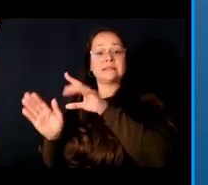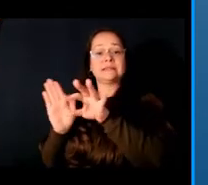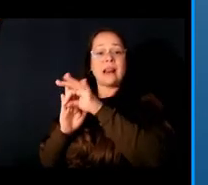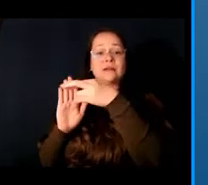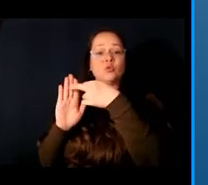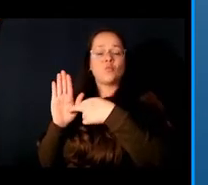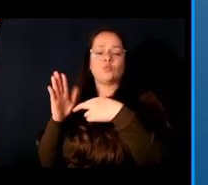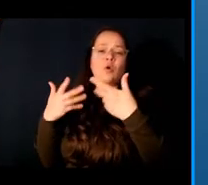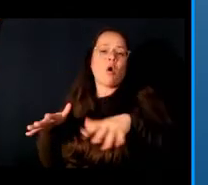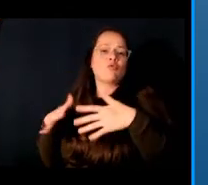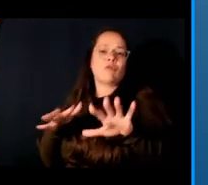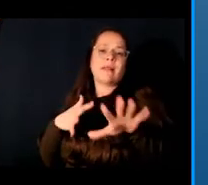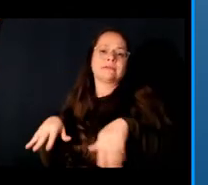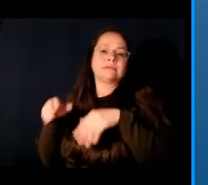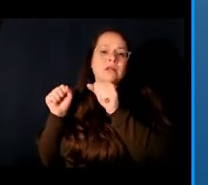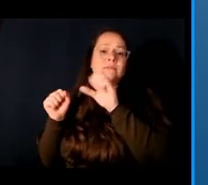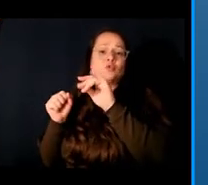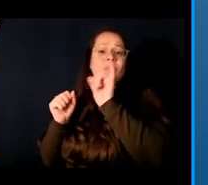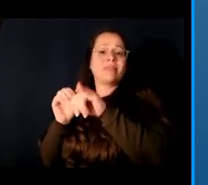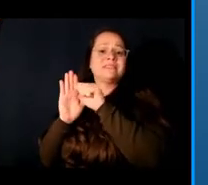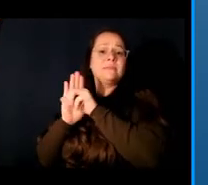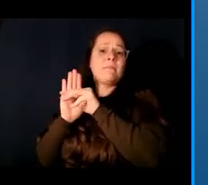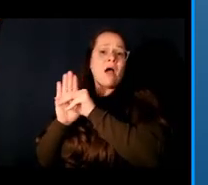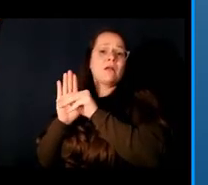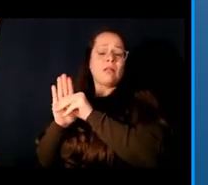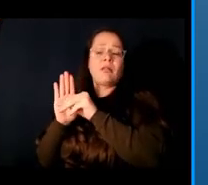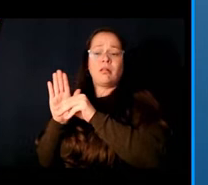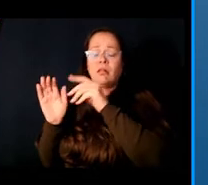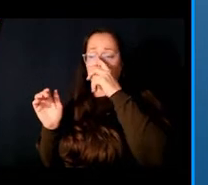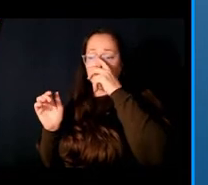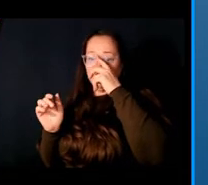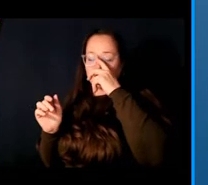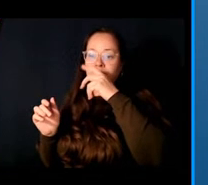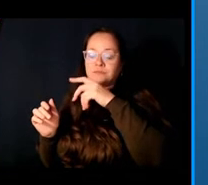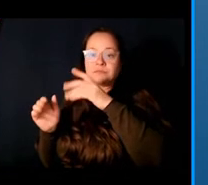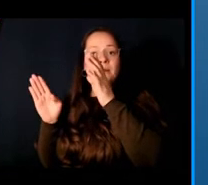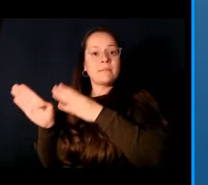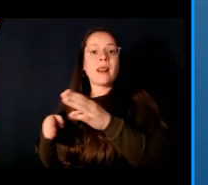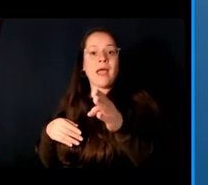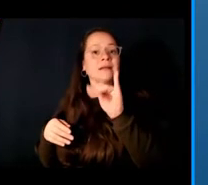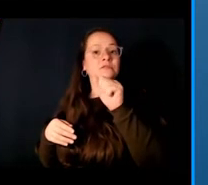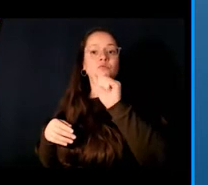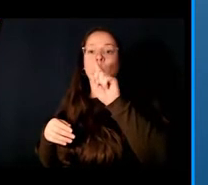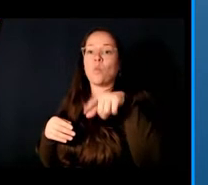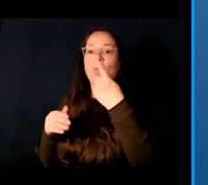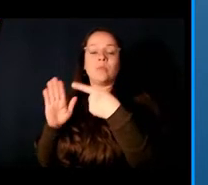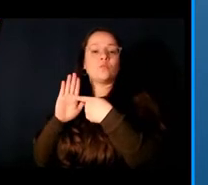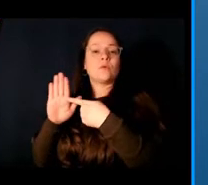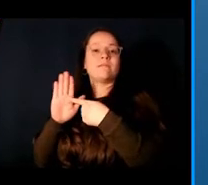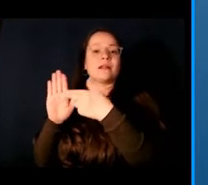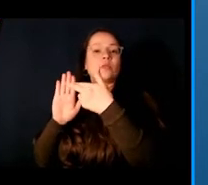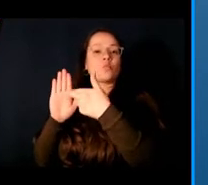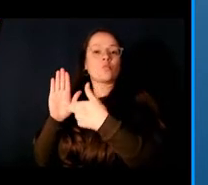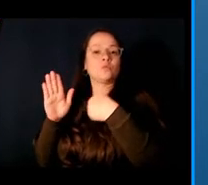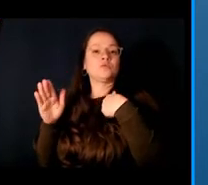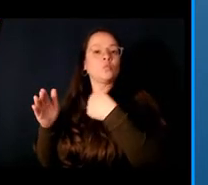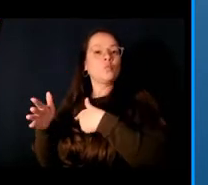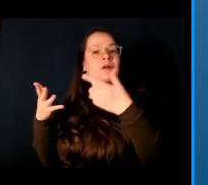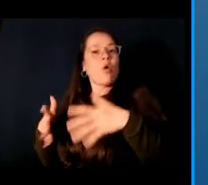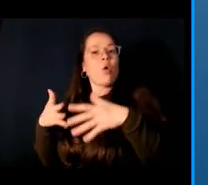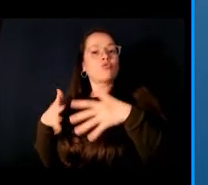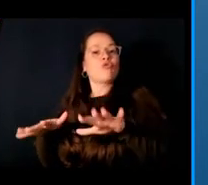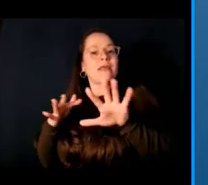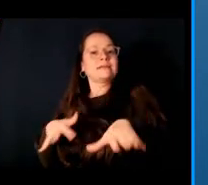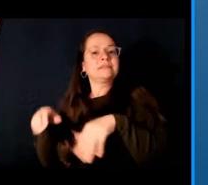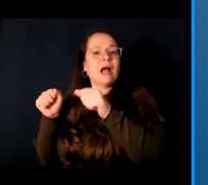adopted so this this this model um uh plan is only reflecting the rules that we've already adopted so